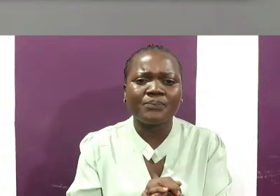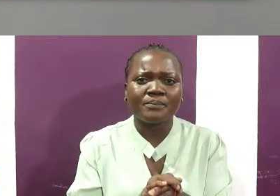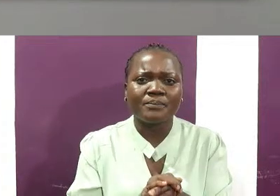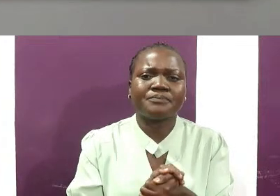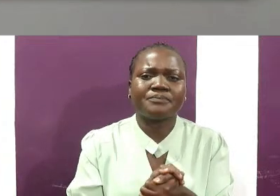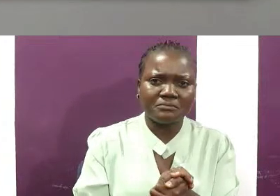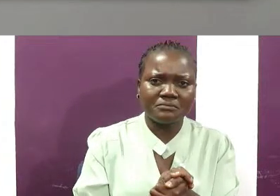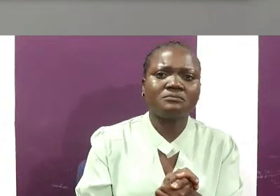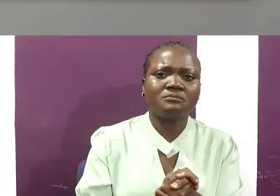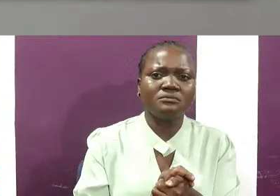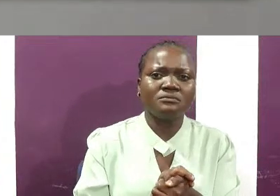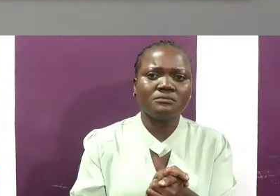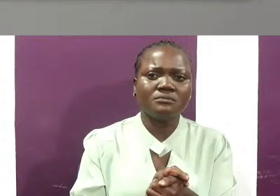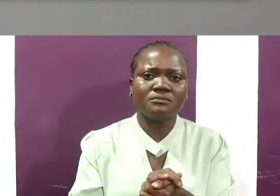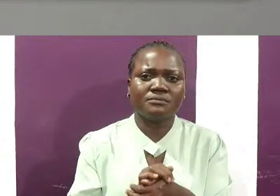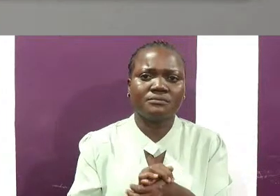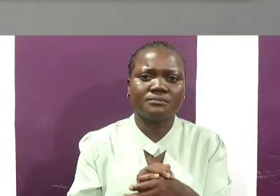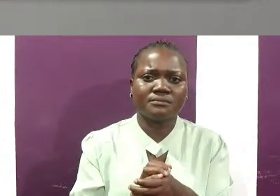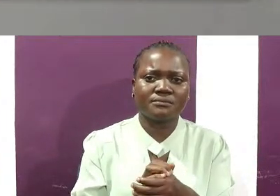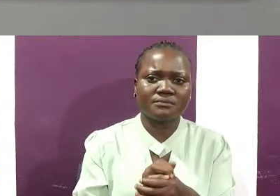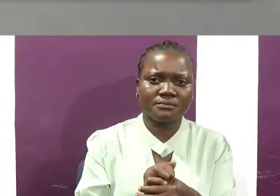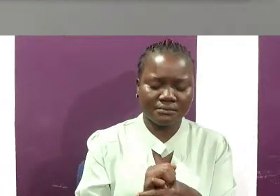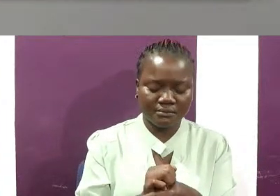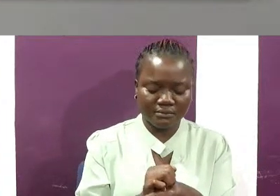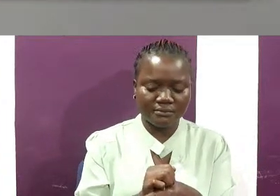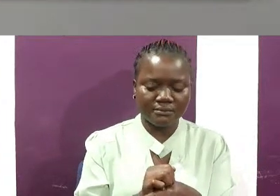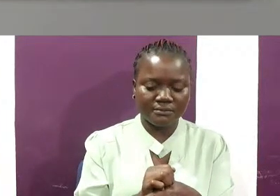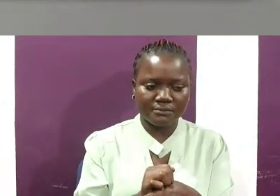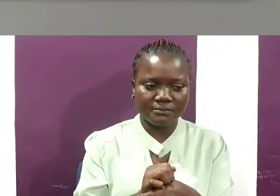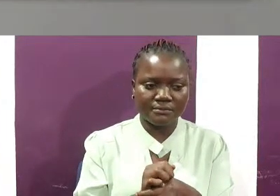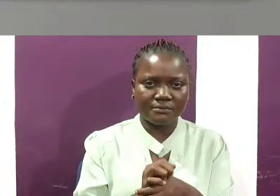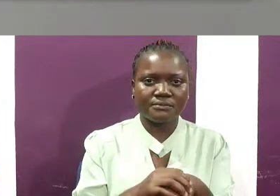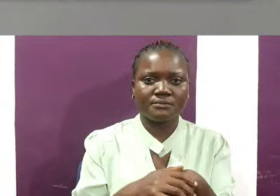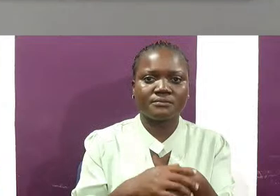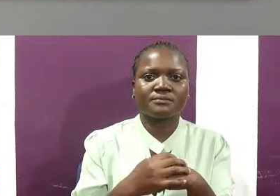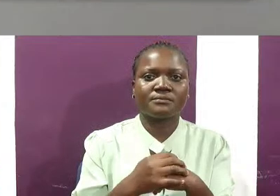He ends up saying in chapter 5 beginning in verse 1 that